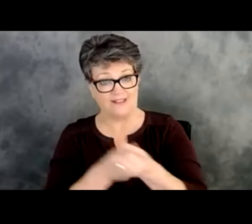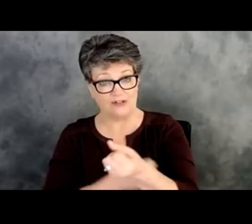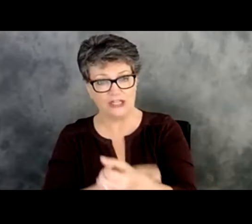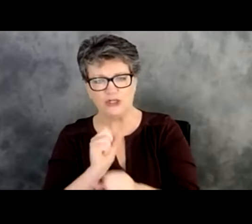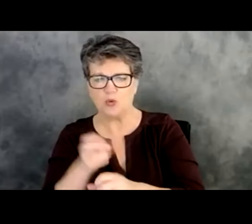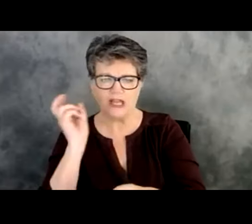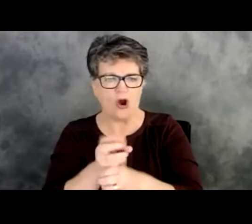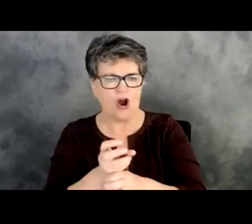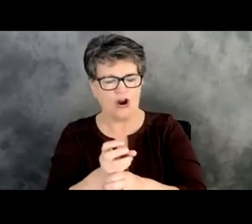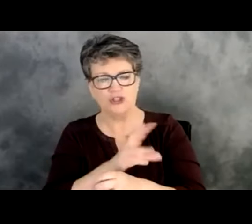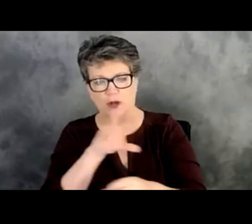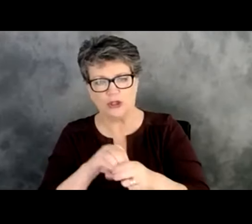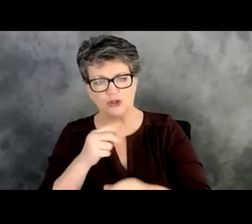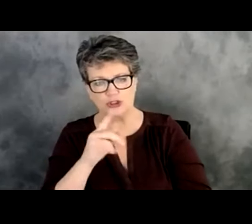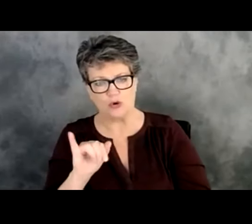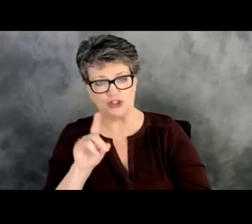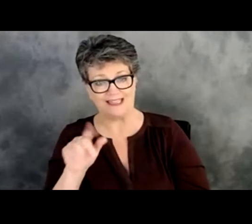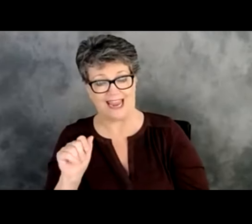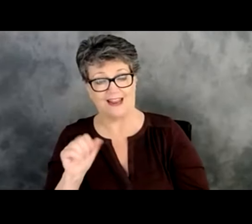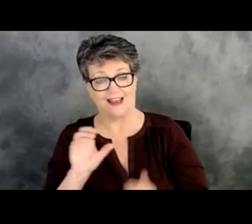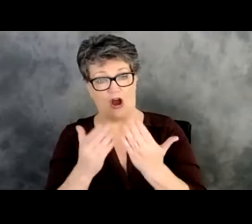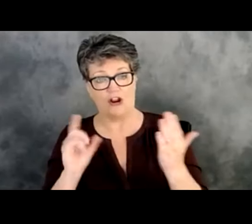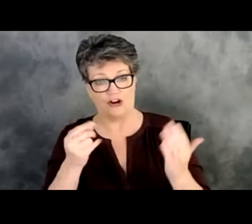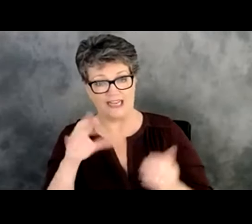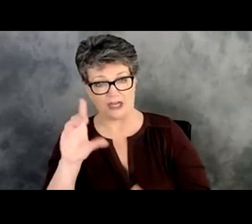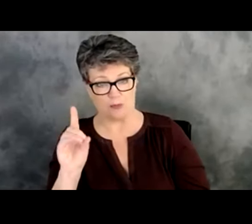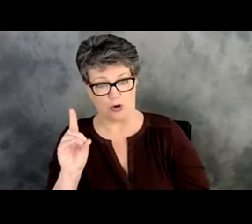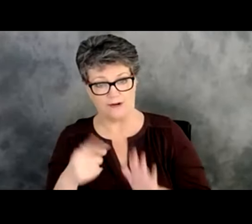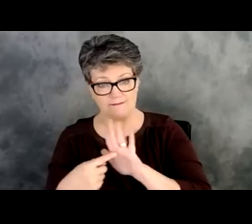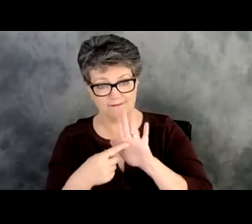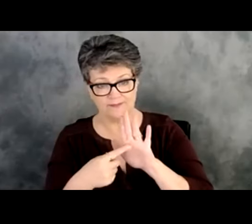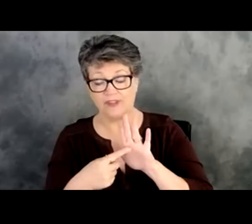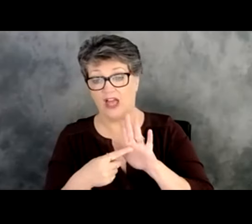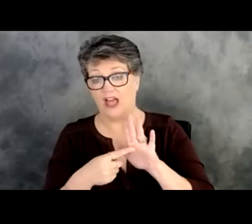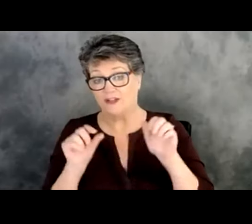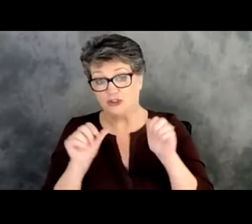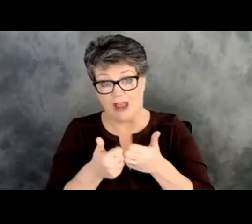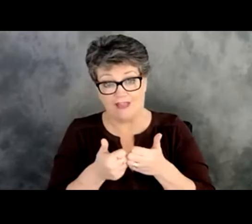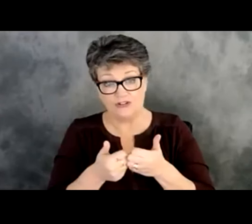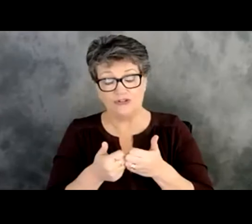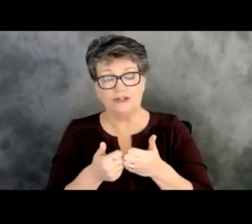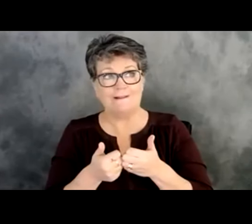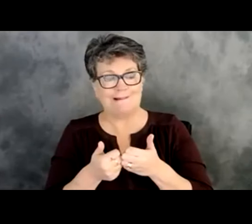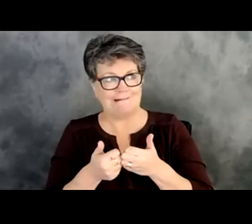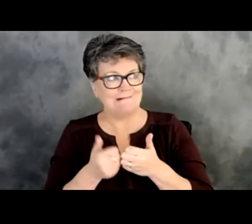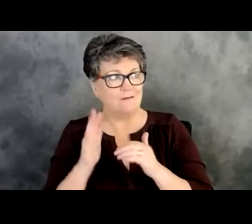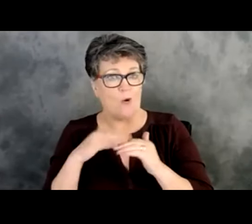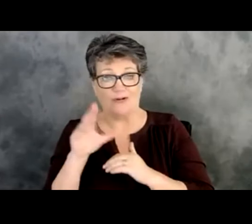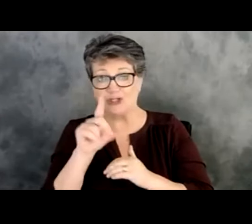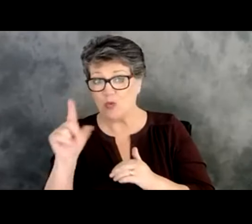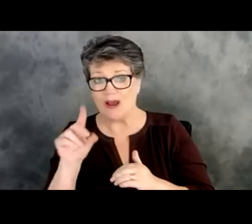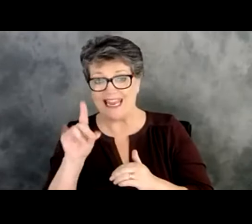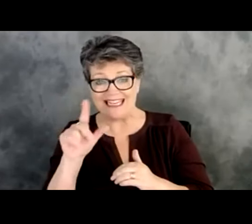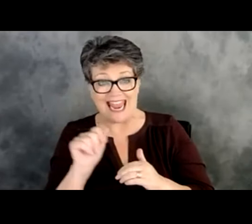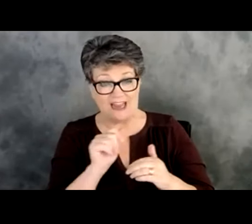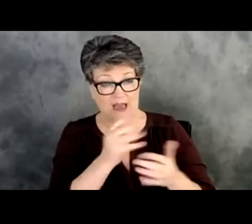to include SOGI data on our dashboard. The challenge is that out of more than 20 data sources, they